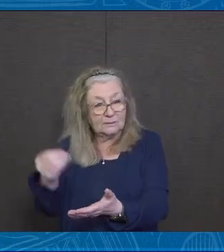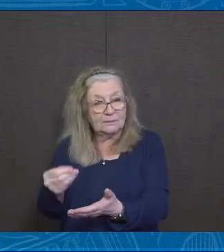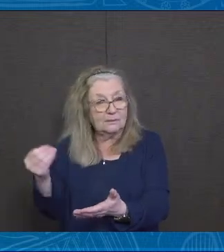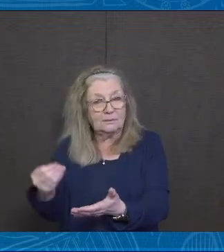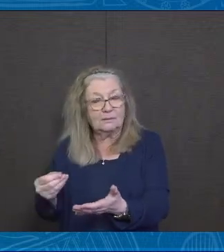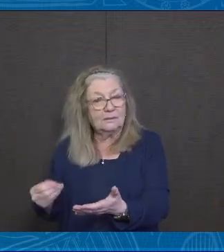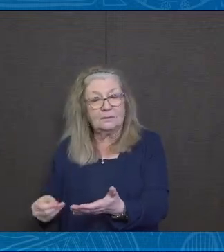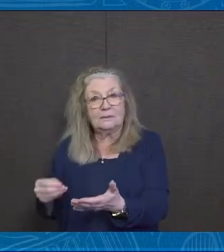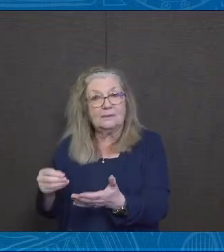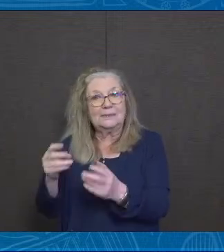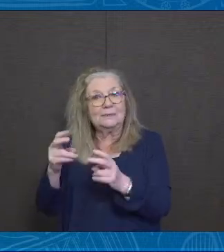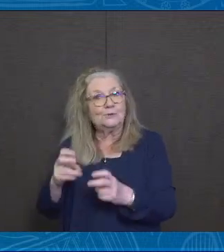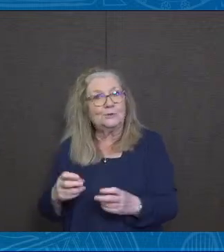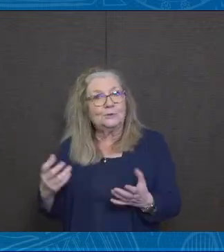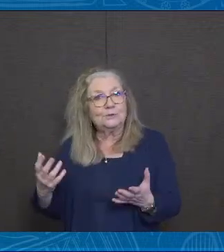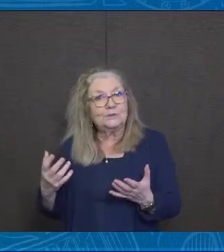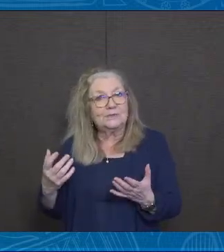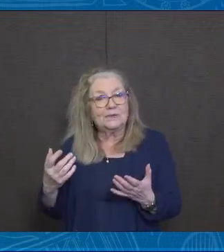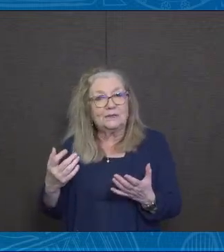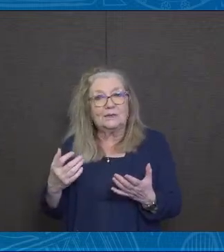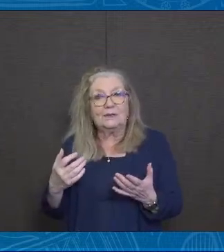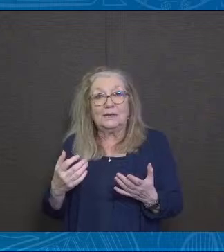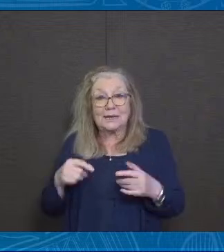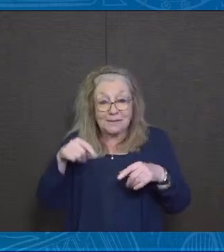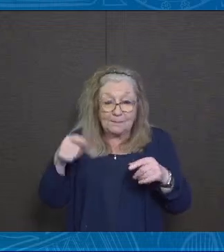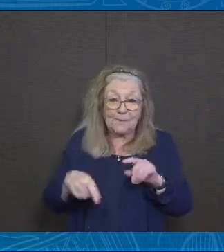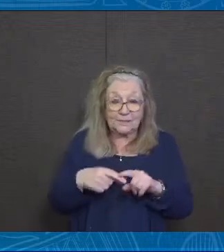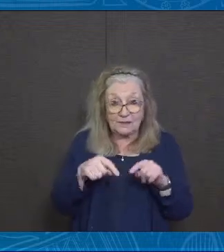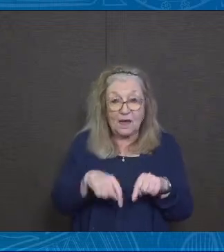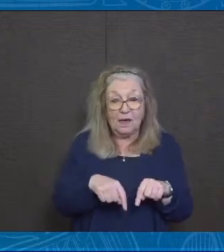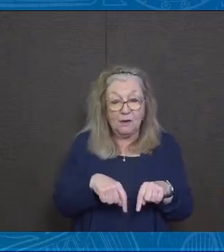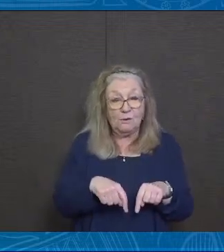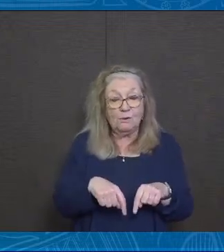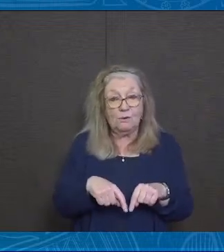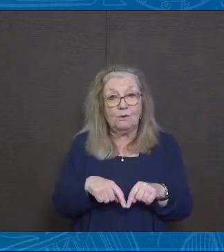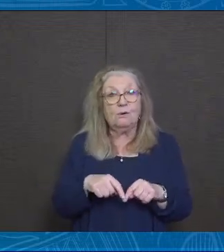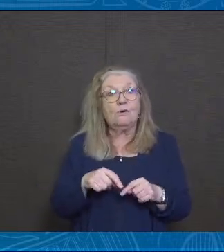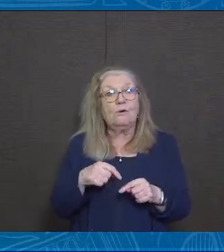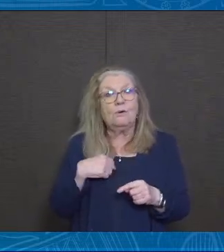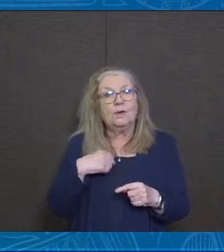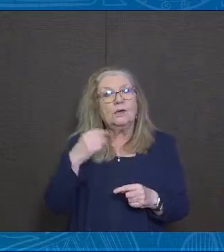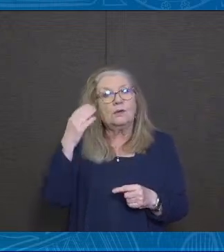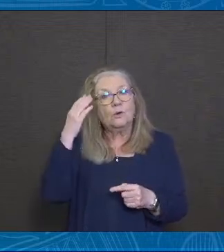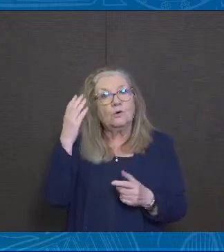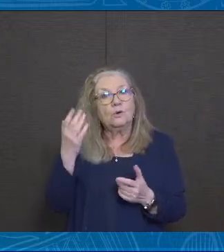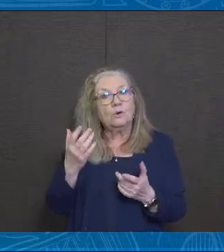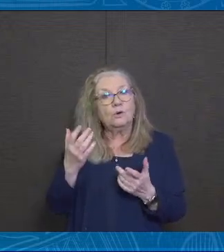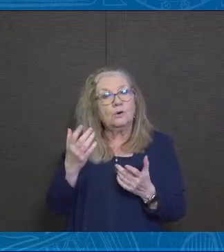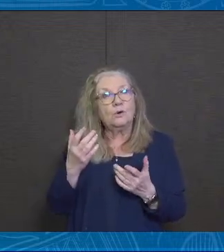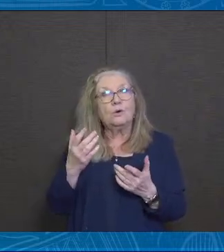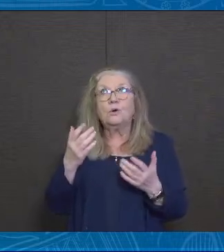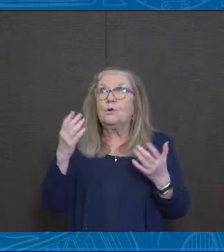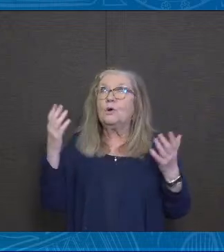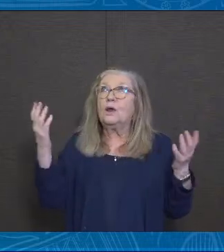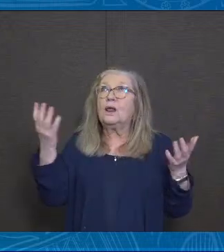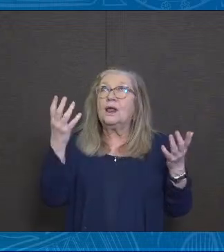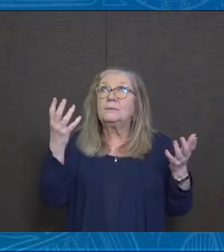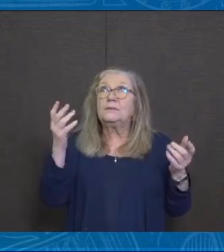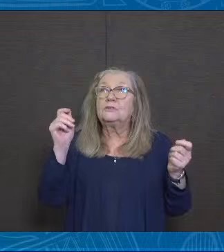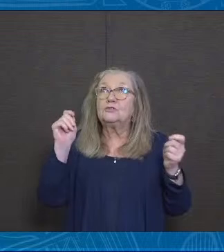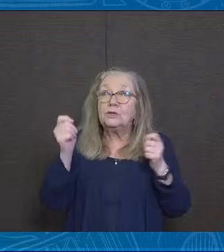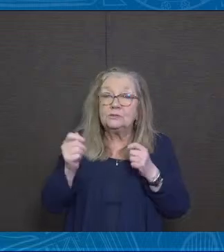these issues that we have now. And we know that acknowledgement of climate change and